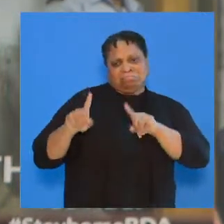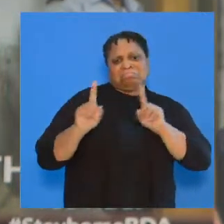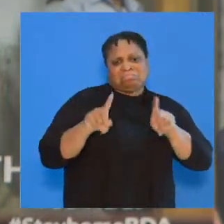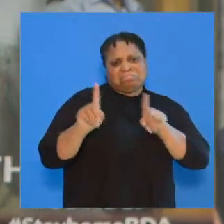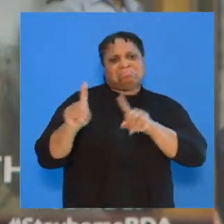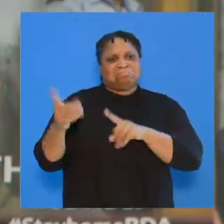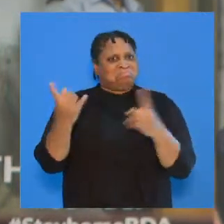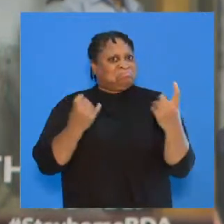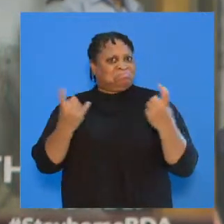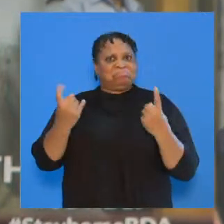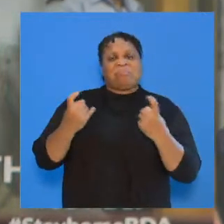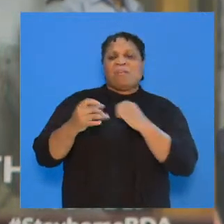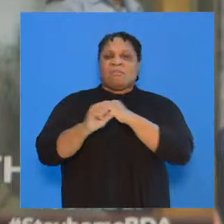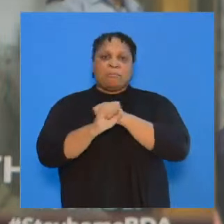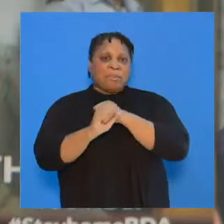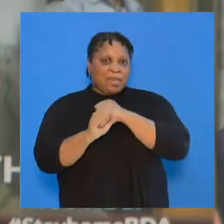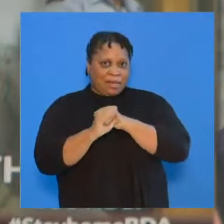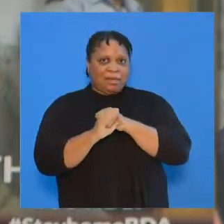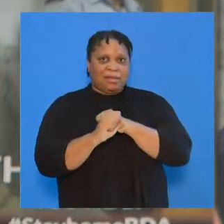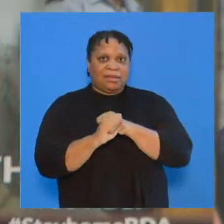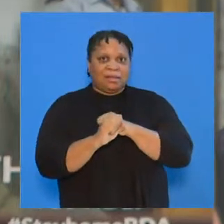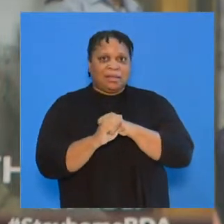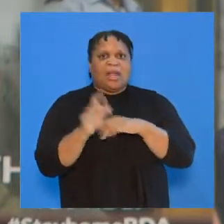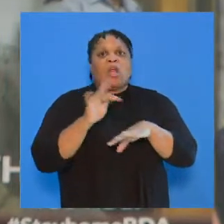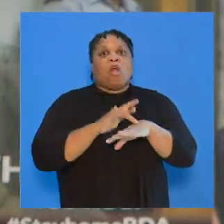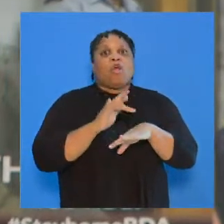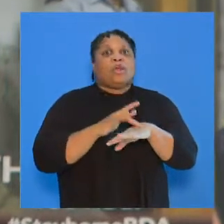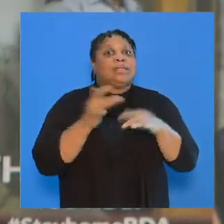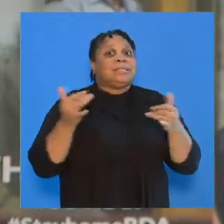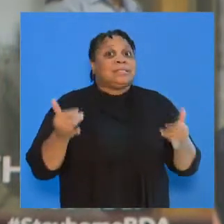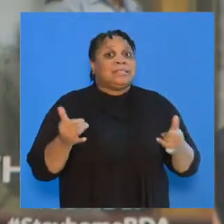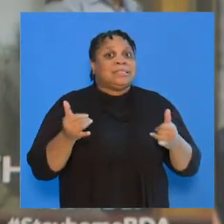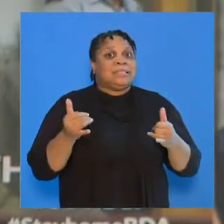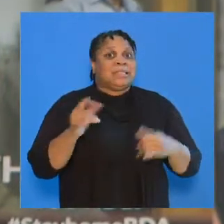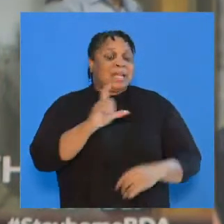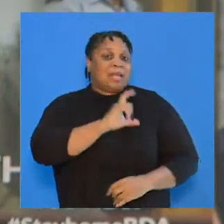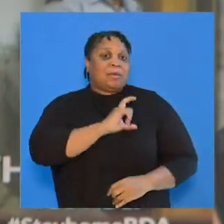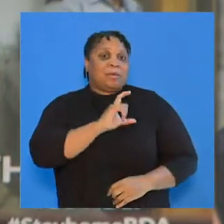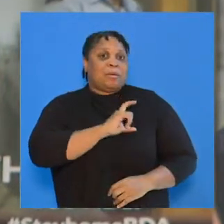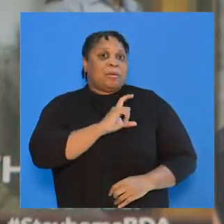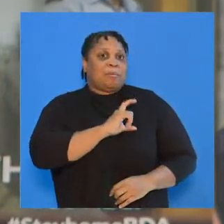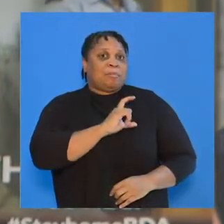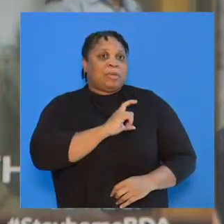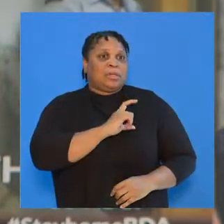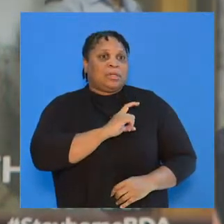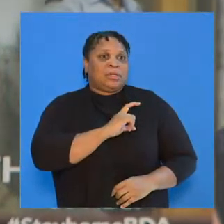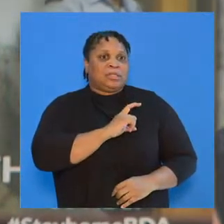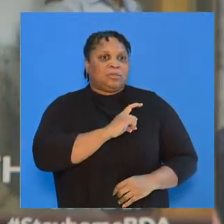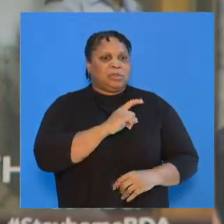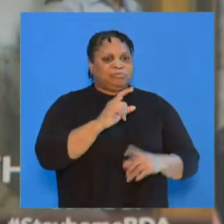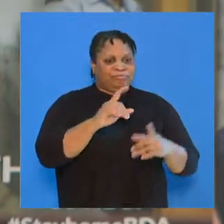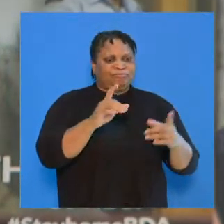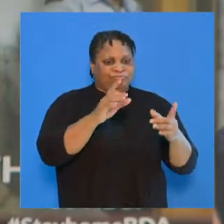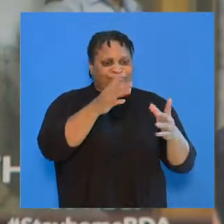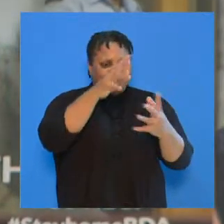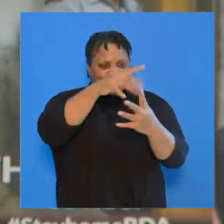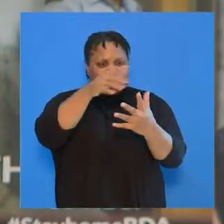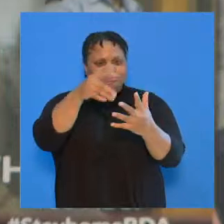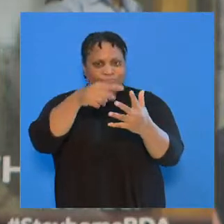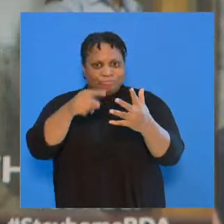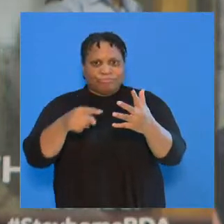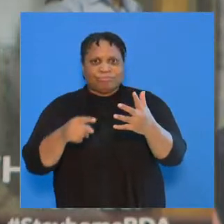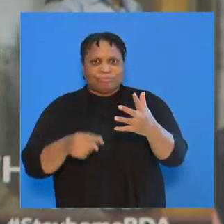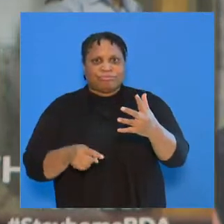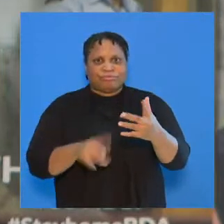come from the media. Earlier today, a release went out from my office outlining the changes that have been made for